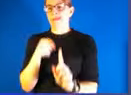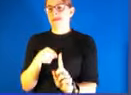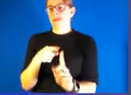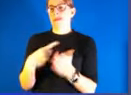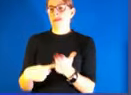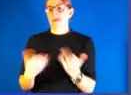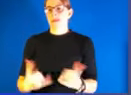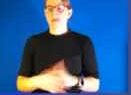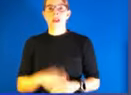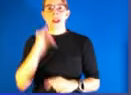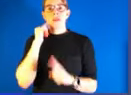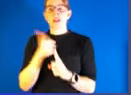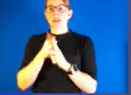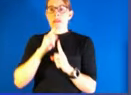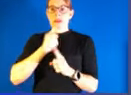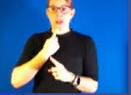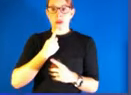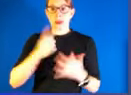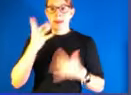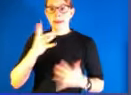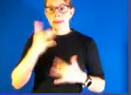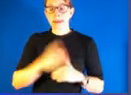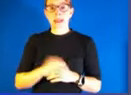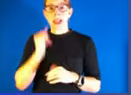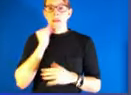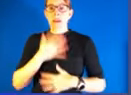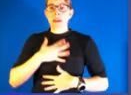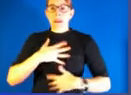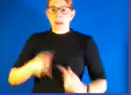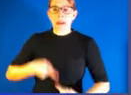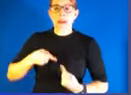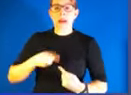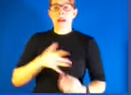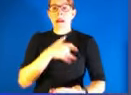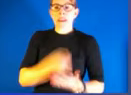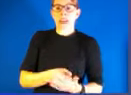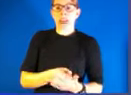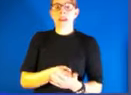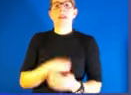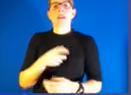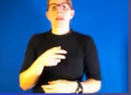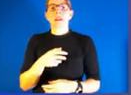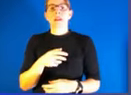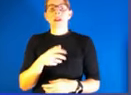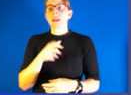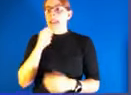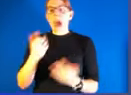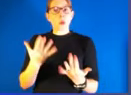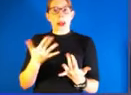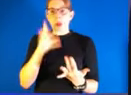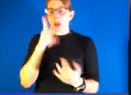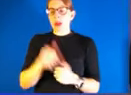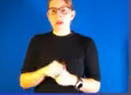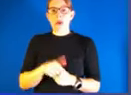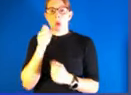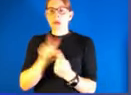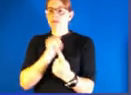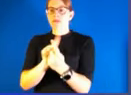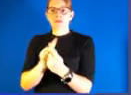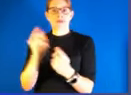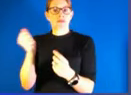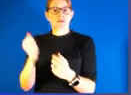if you have a critical illness, if you have trouble breathing, if you're having a heart attack, you're going to not wait. You're going to be seen immediately.